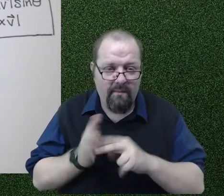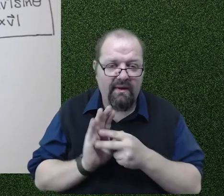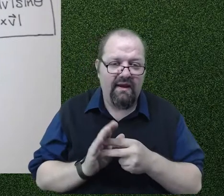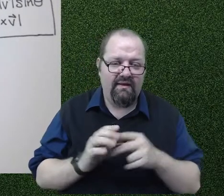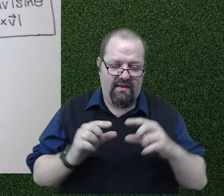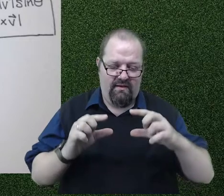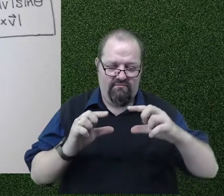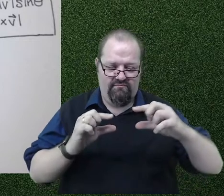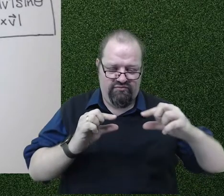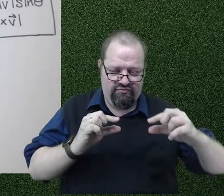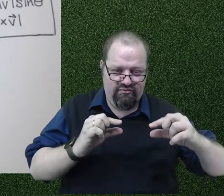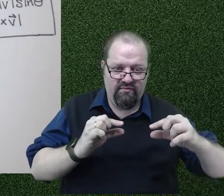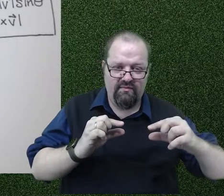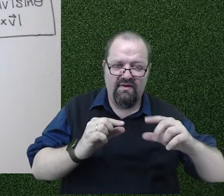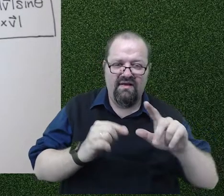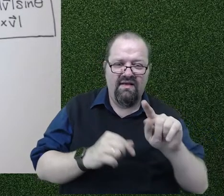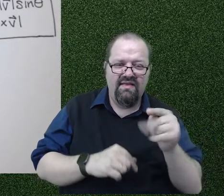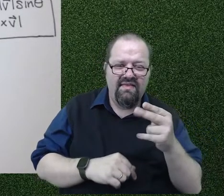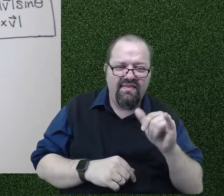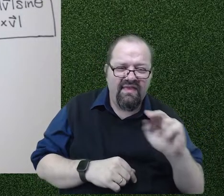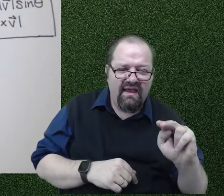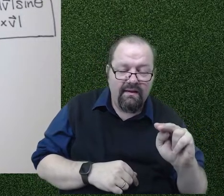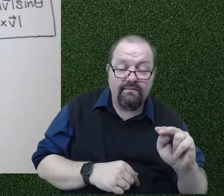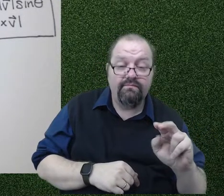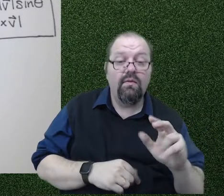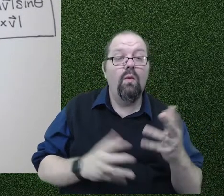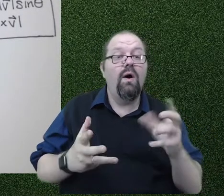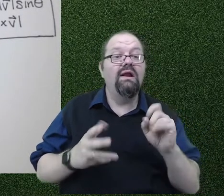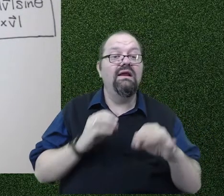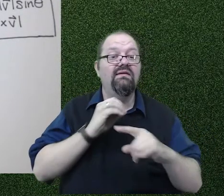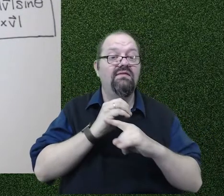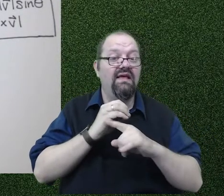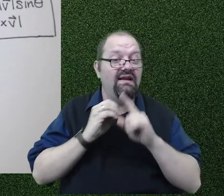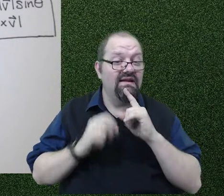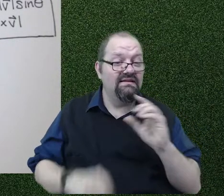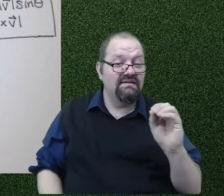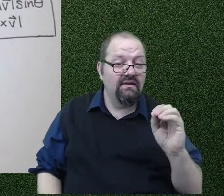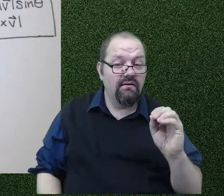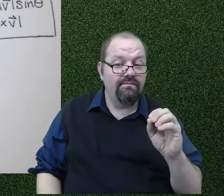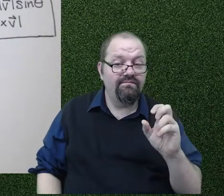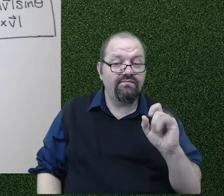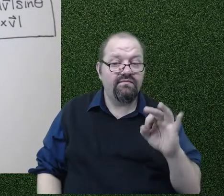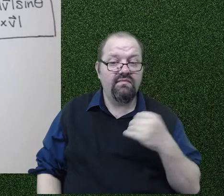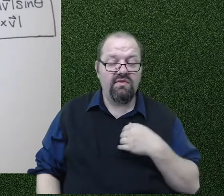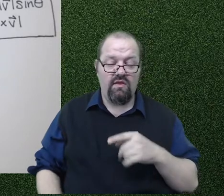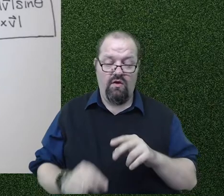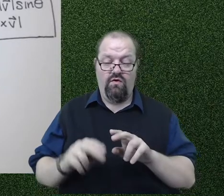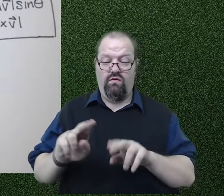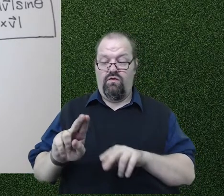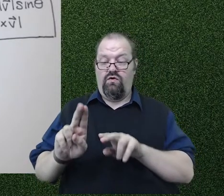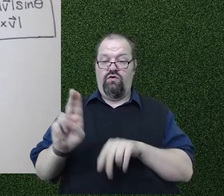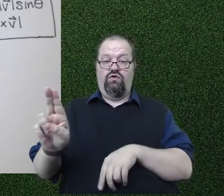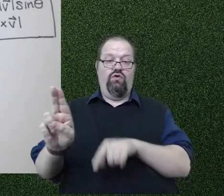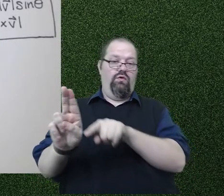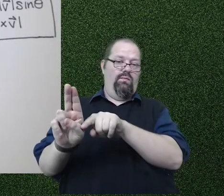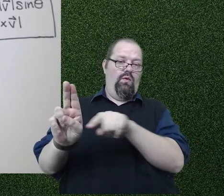thinner. What if theta were zero? What if I had U pointing in this direction